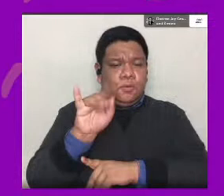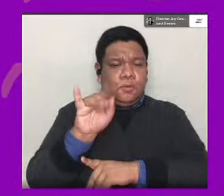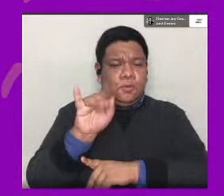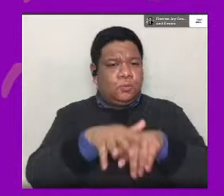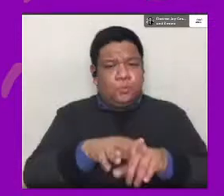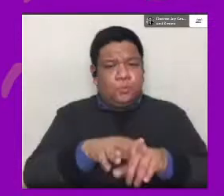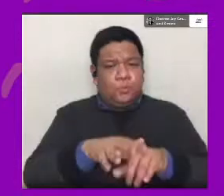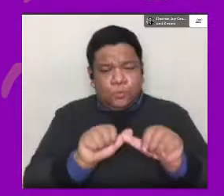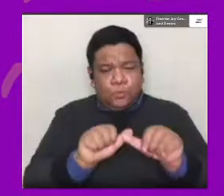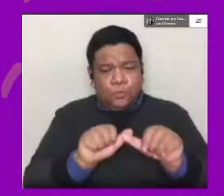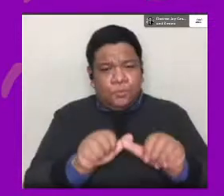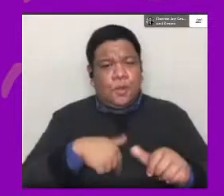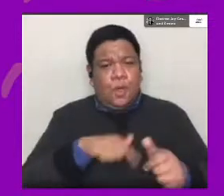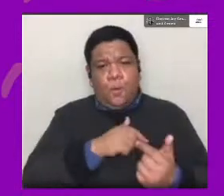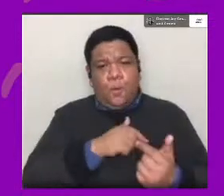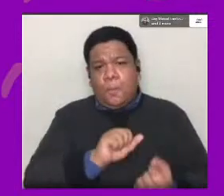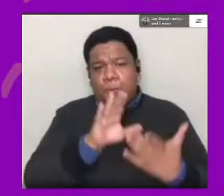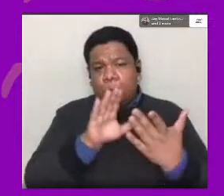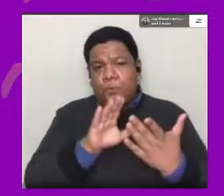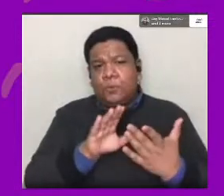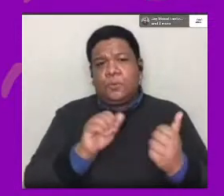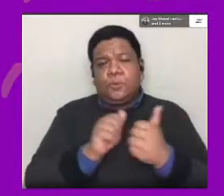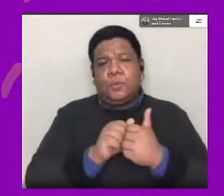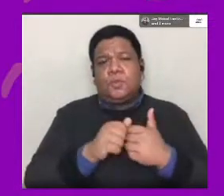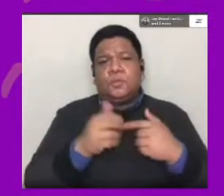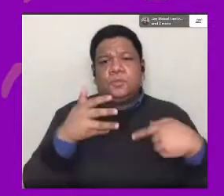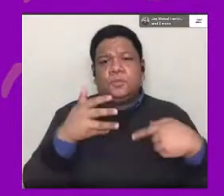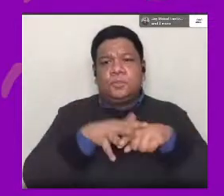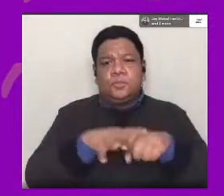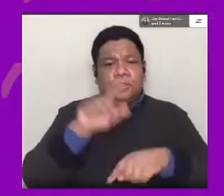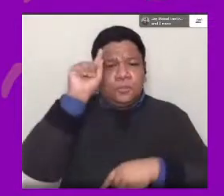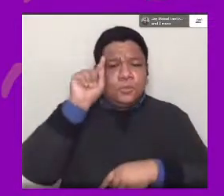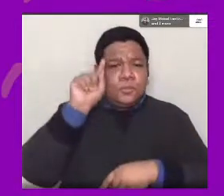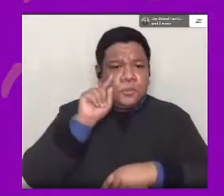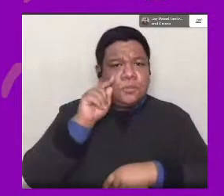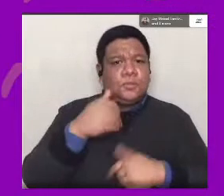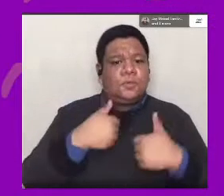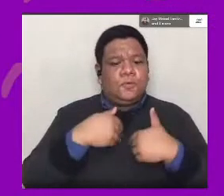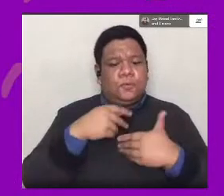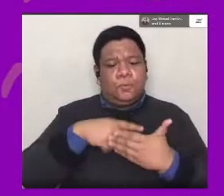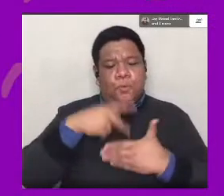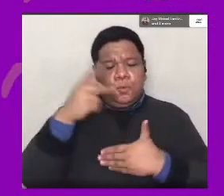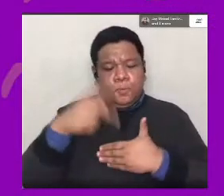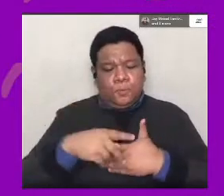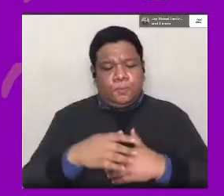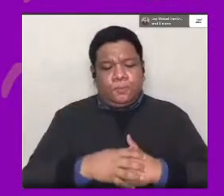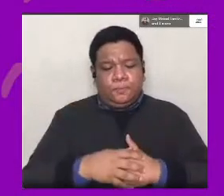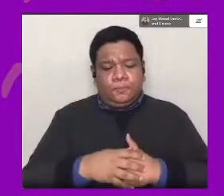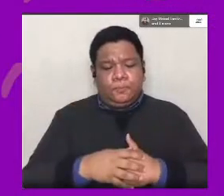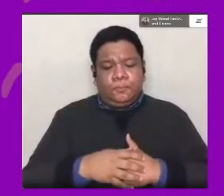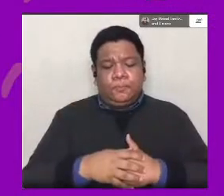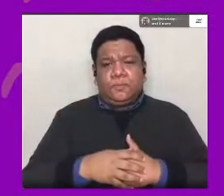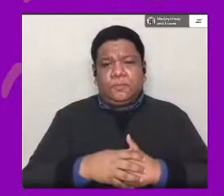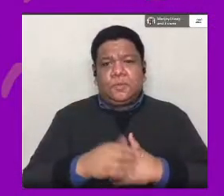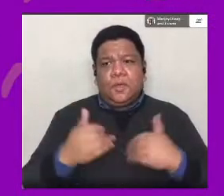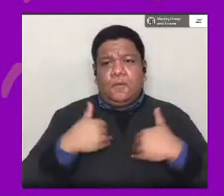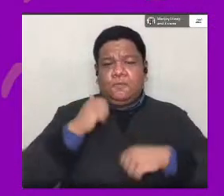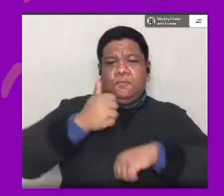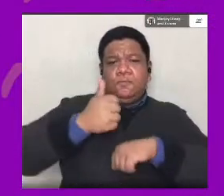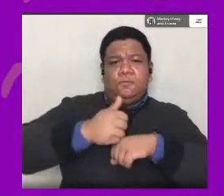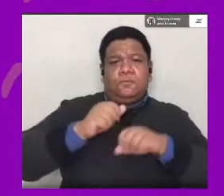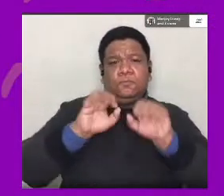to integrating gender into any kind of a program. This is a conceptual framework that illustrates the different approaches